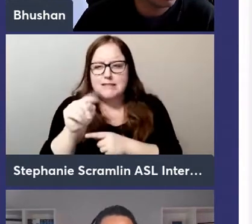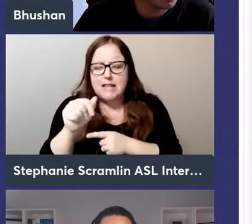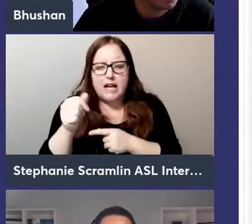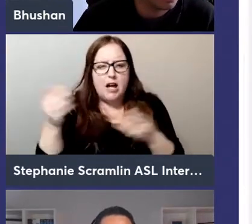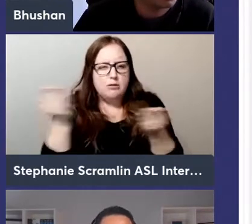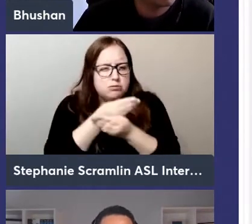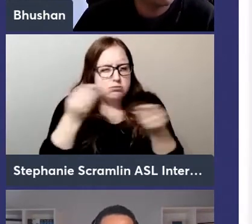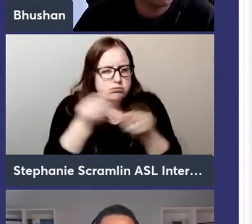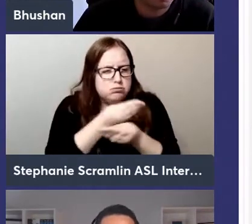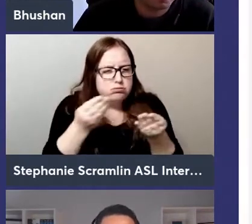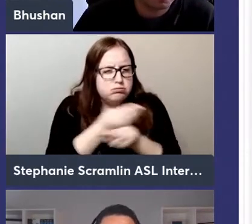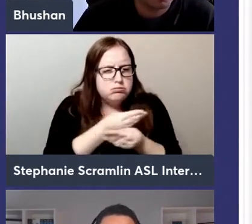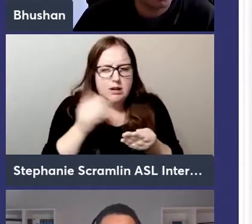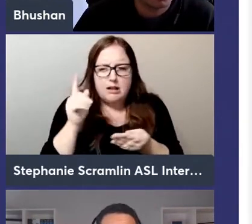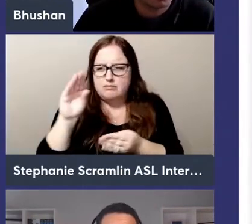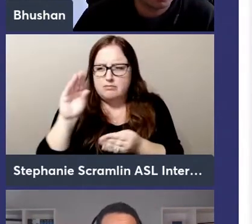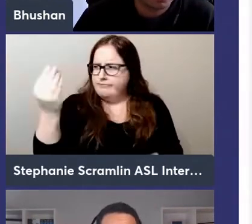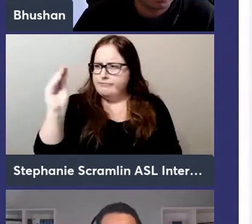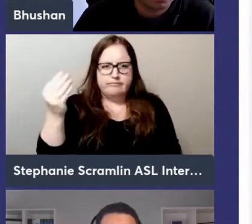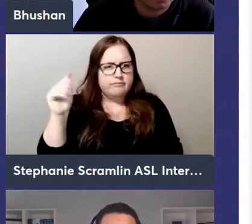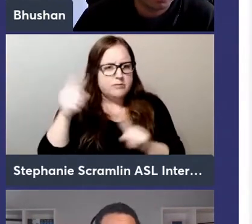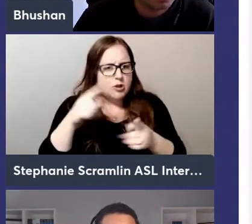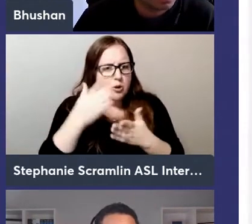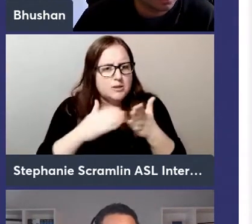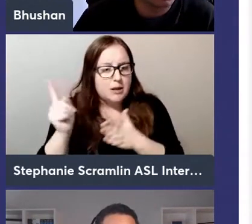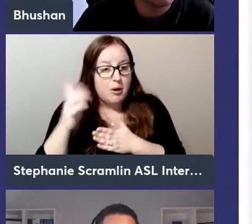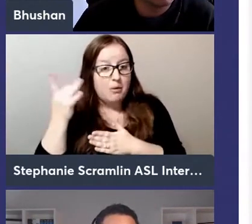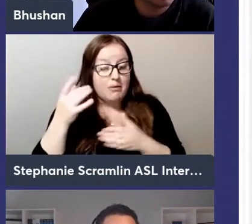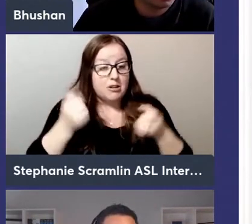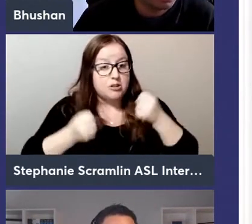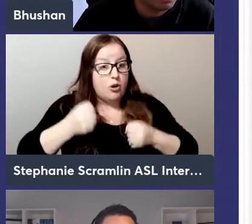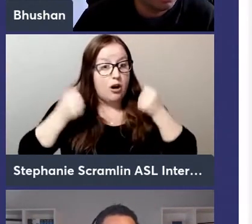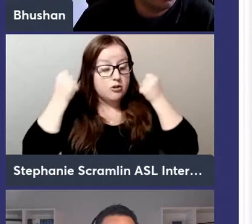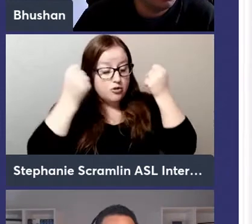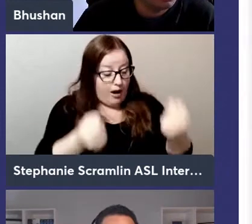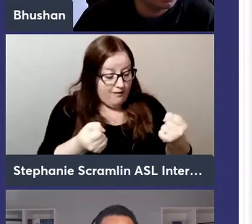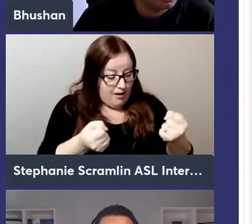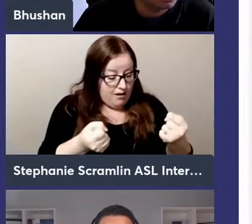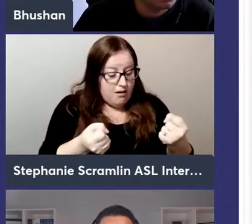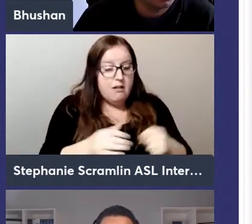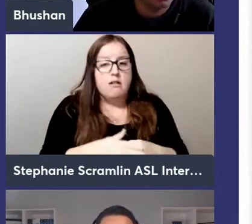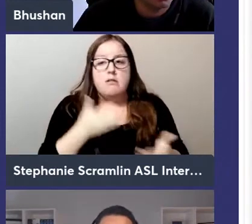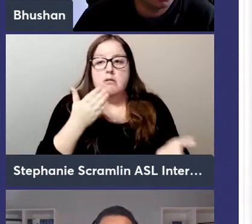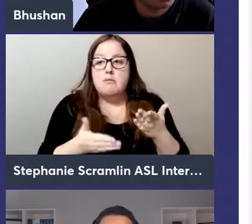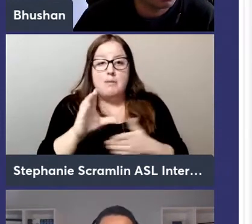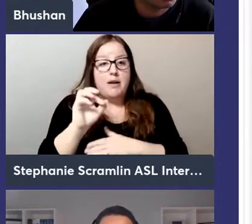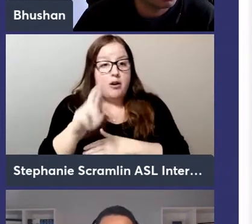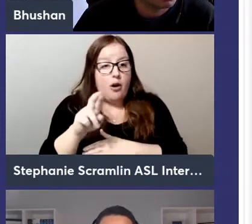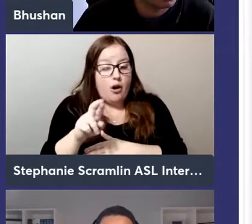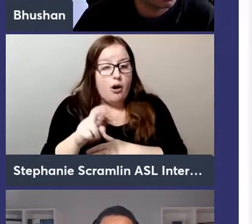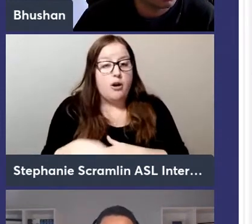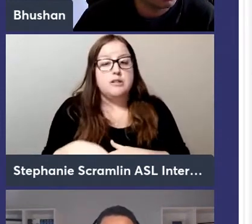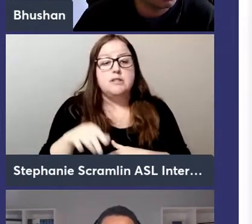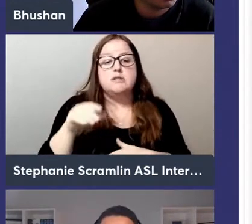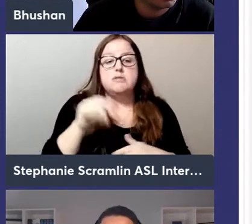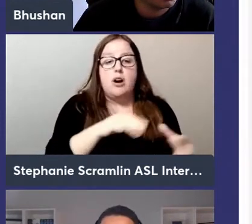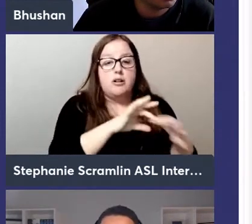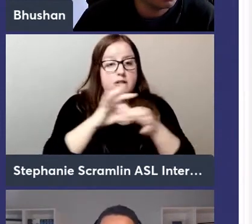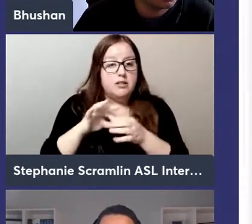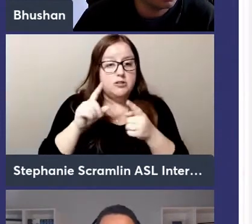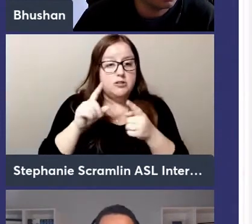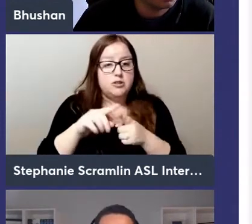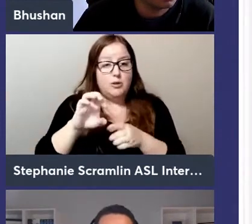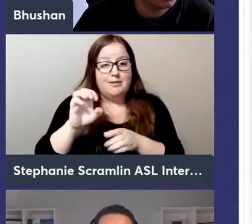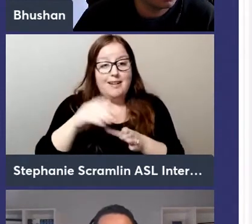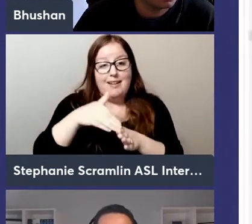that data has to go somewhere. And because the cars are driving, is there any way that maybe these cars and IoT devices are connected to our edge